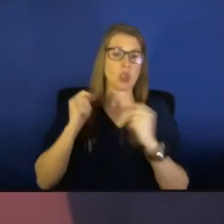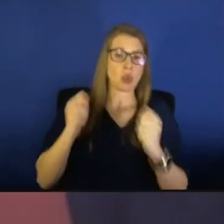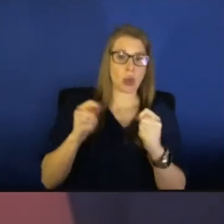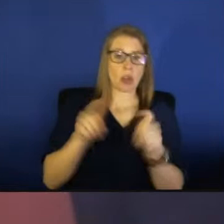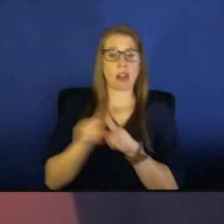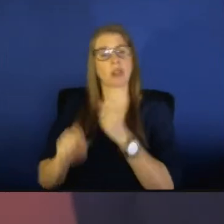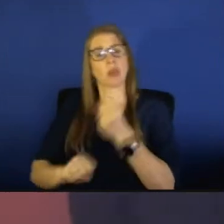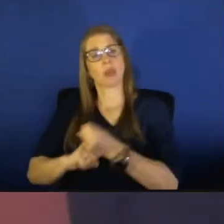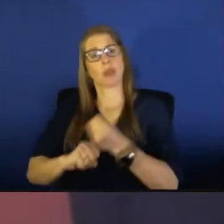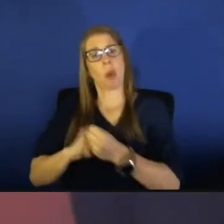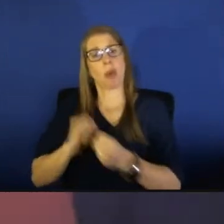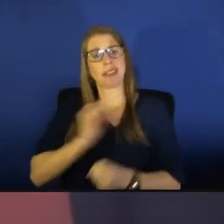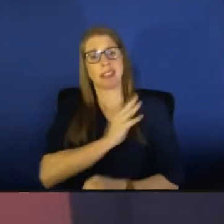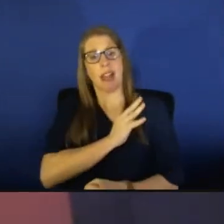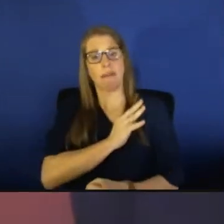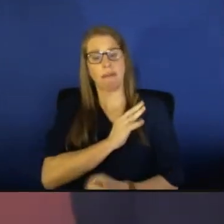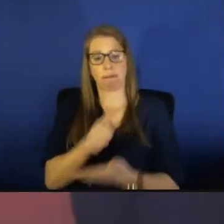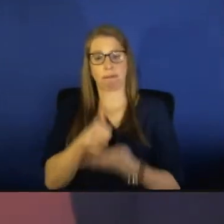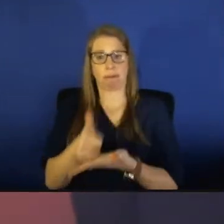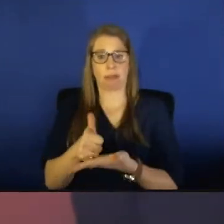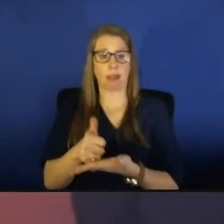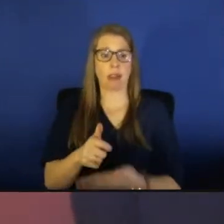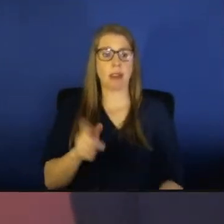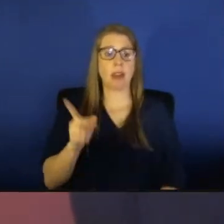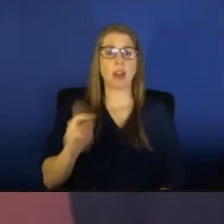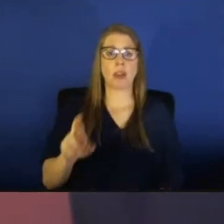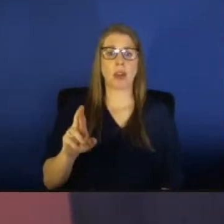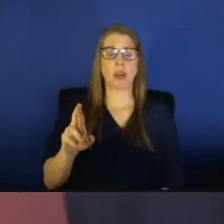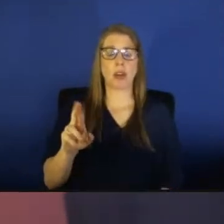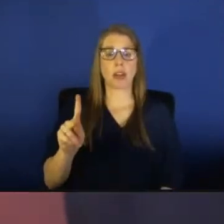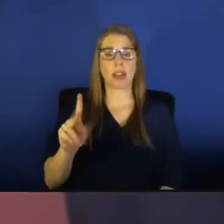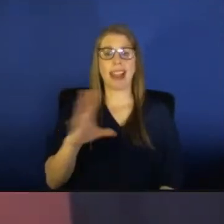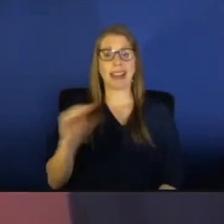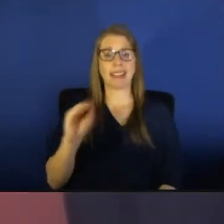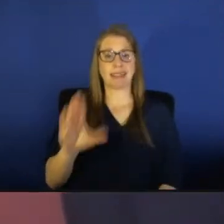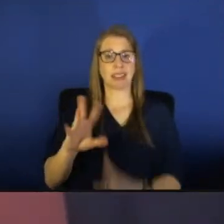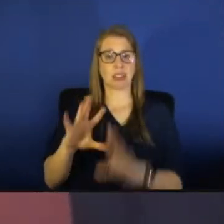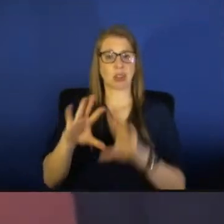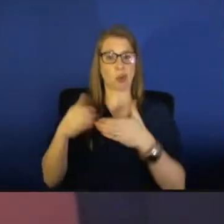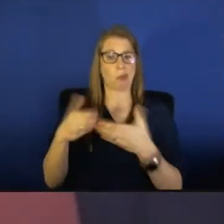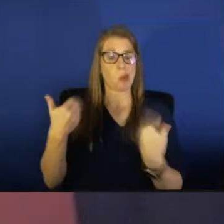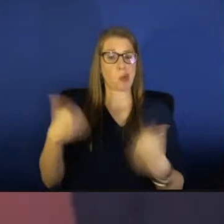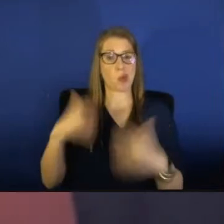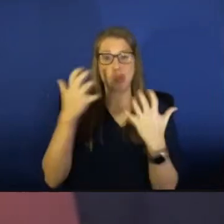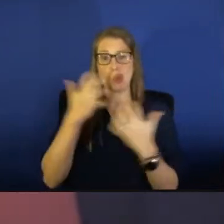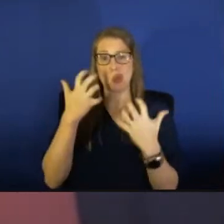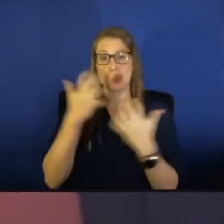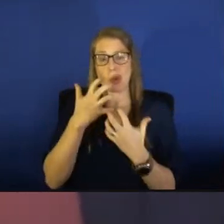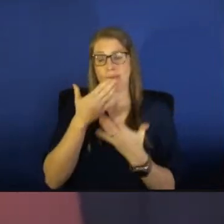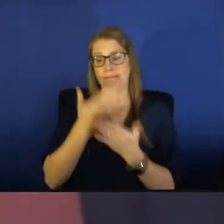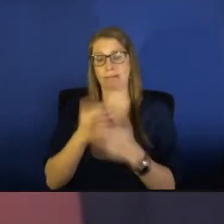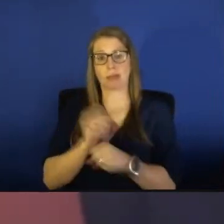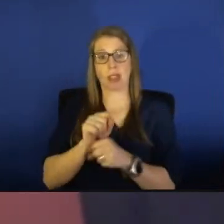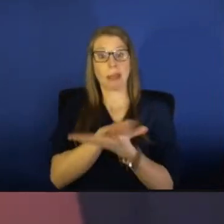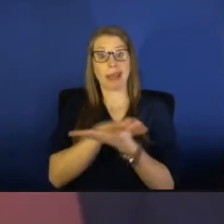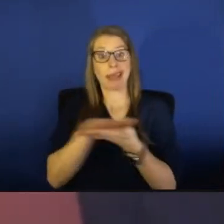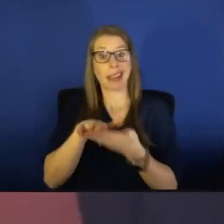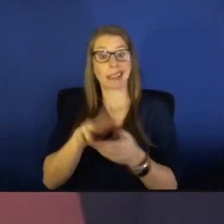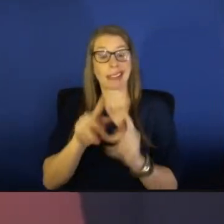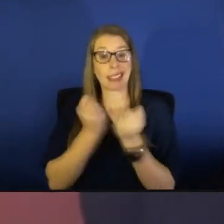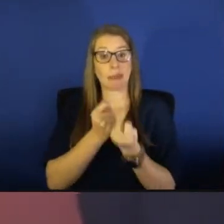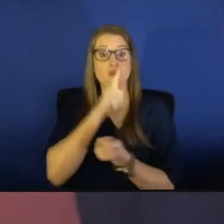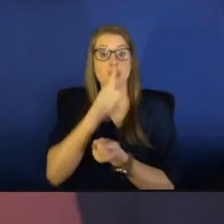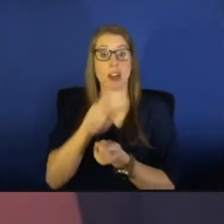And Paul Buskirk and his group just does a remarkable job. And not only was this a very polite team, this is a